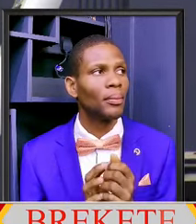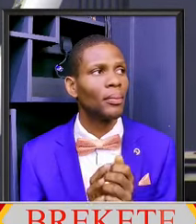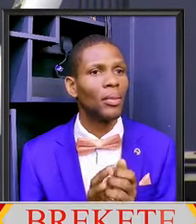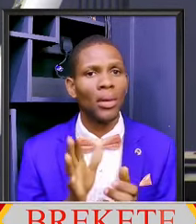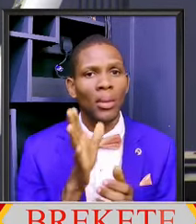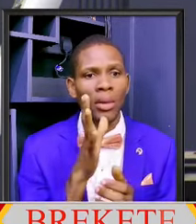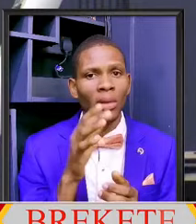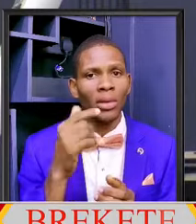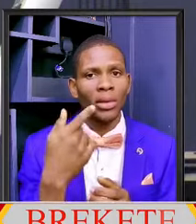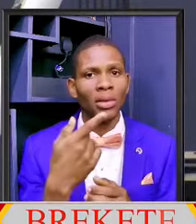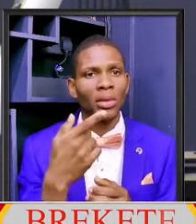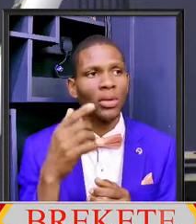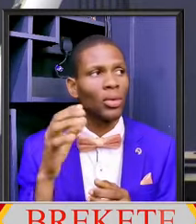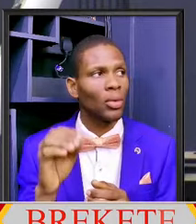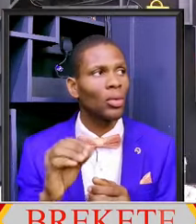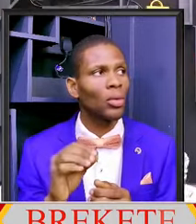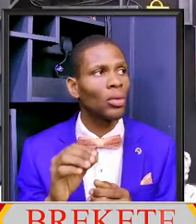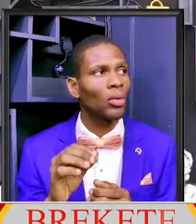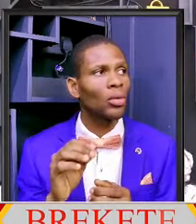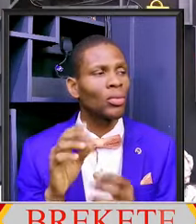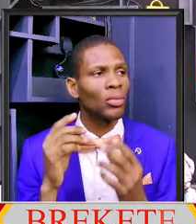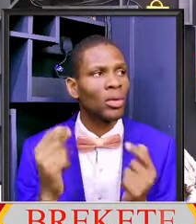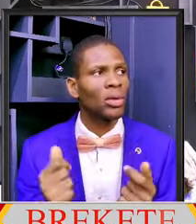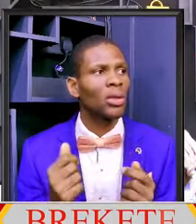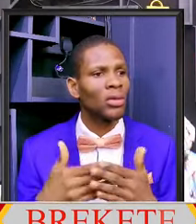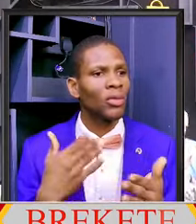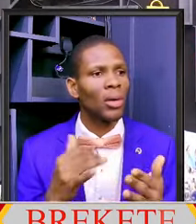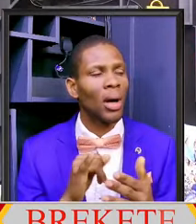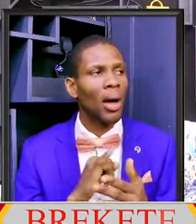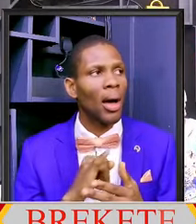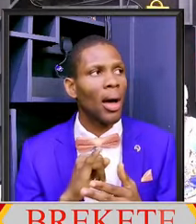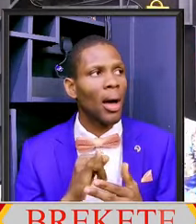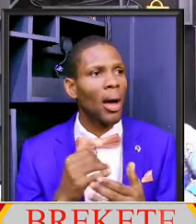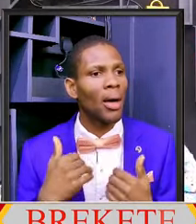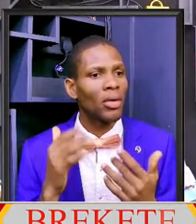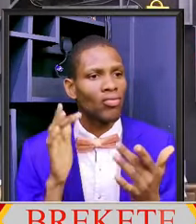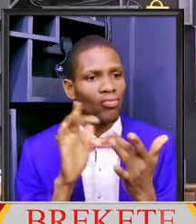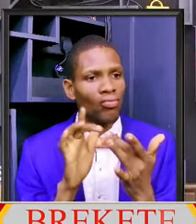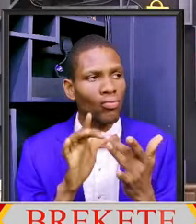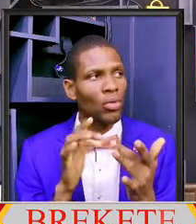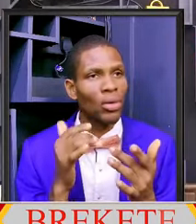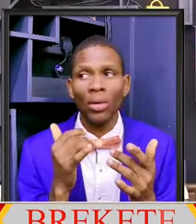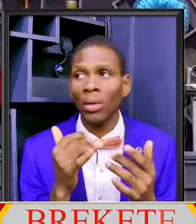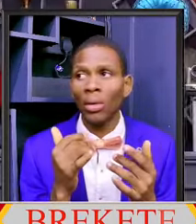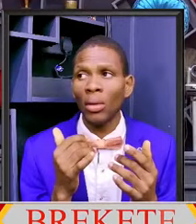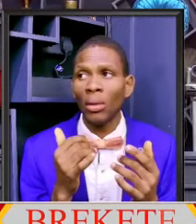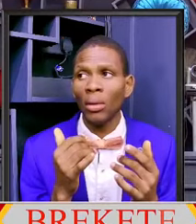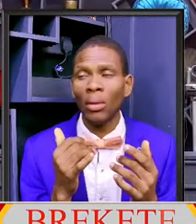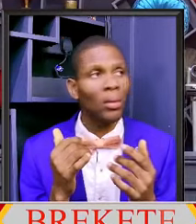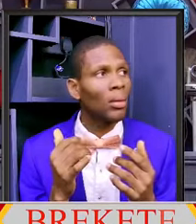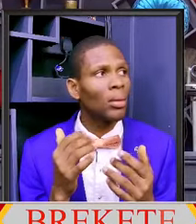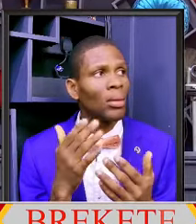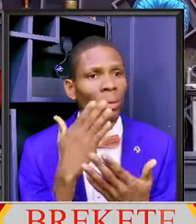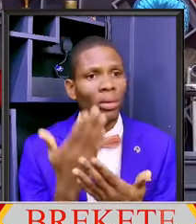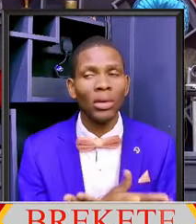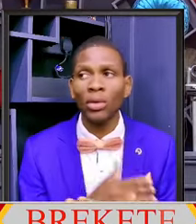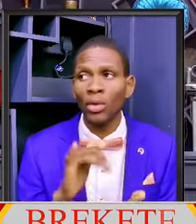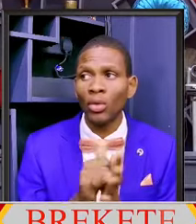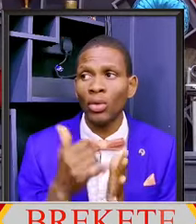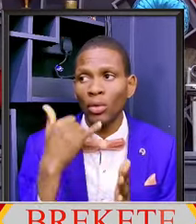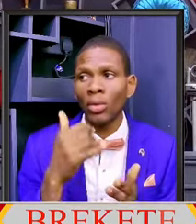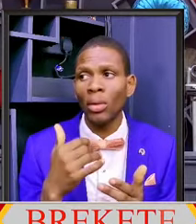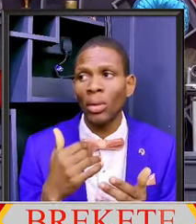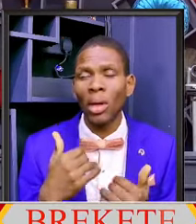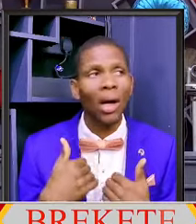Okay. Mommy Joe, quickly before I go get the contact. Yes, sir. Good Those morning, phones daddy. Don't come.